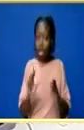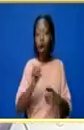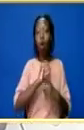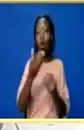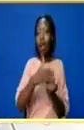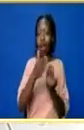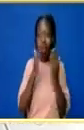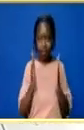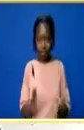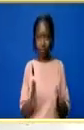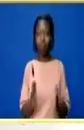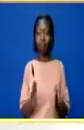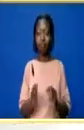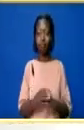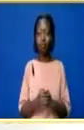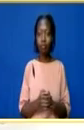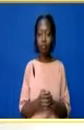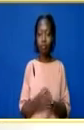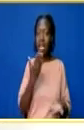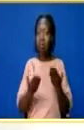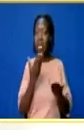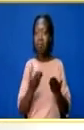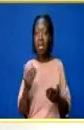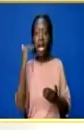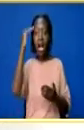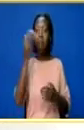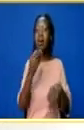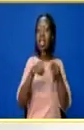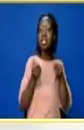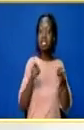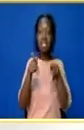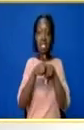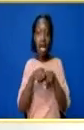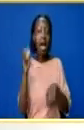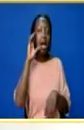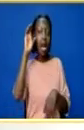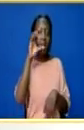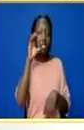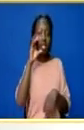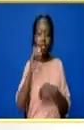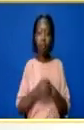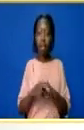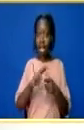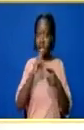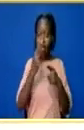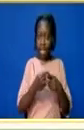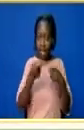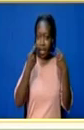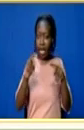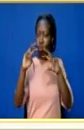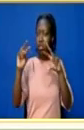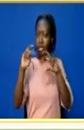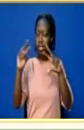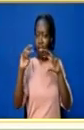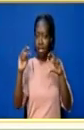guardian. Exactly. Yes. Your bigger brother. Sister. Exactly. Cousin. And find out, how do we